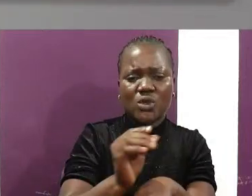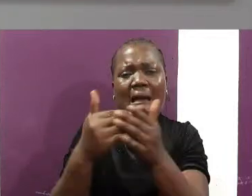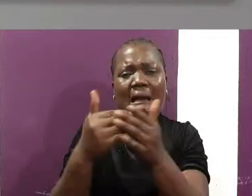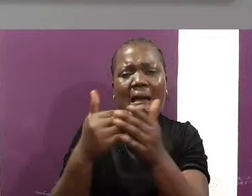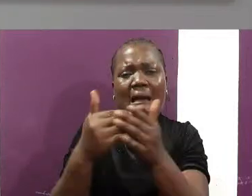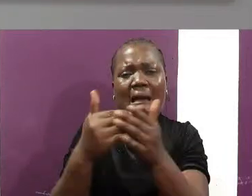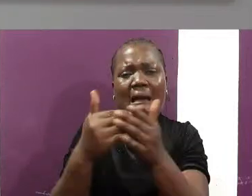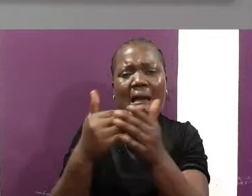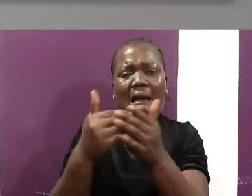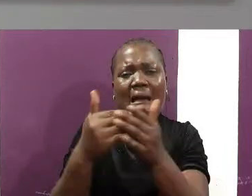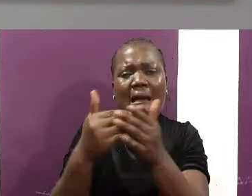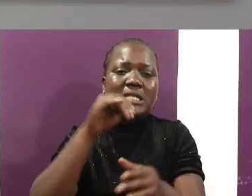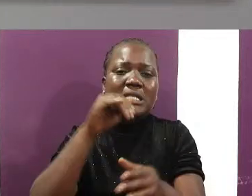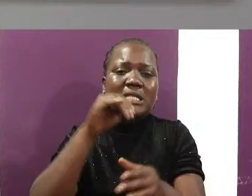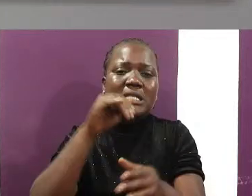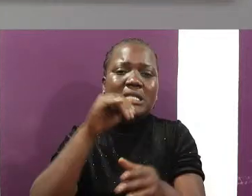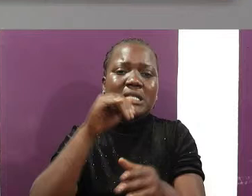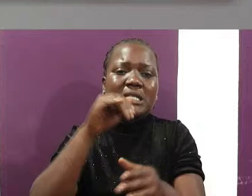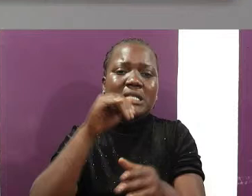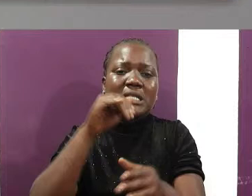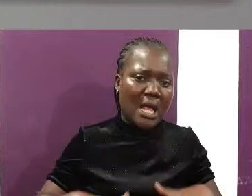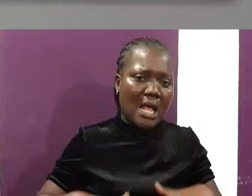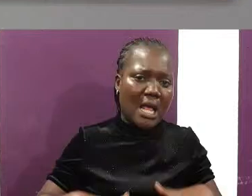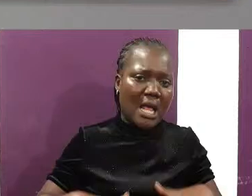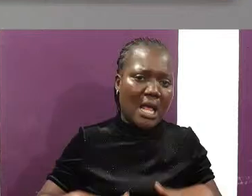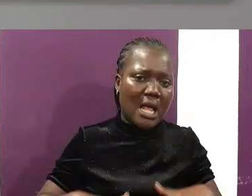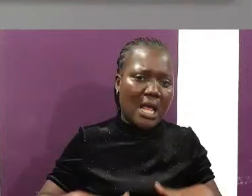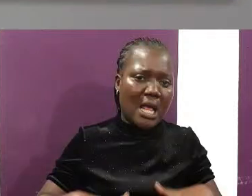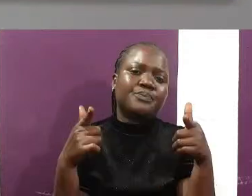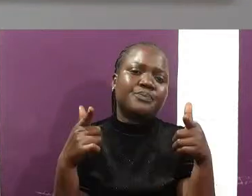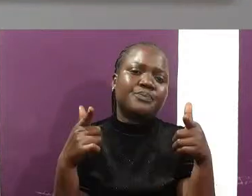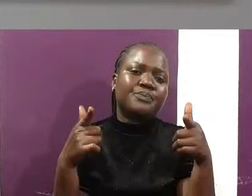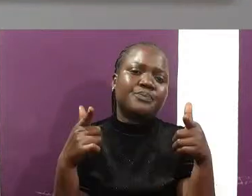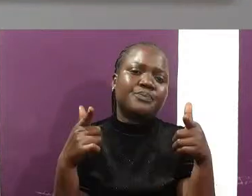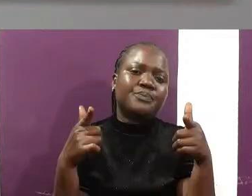You've studied the glorious church and her worship.